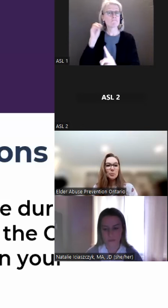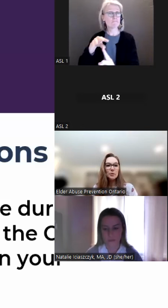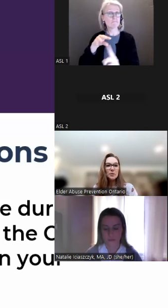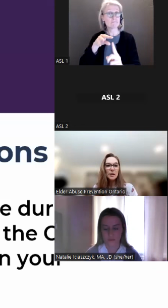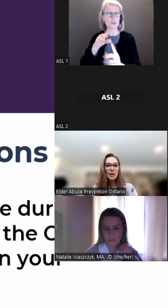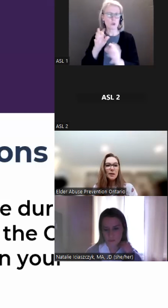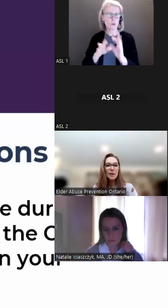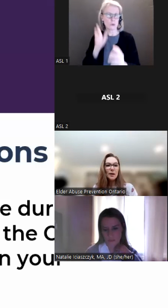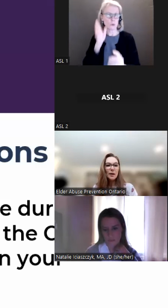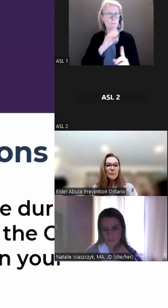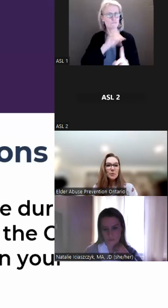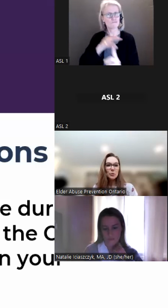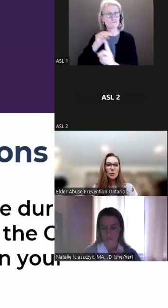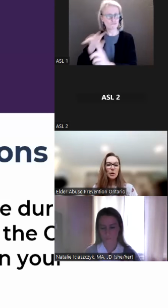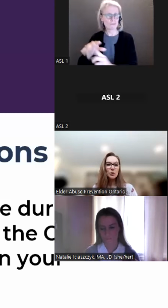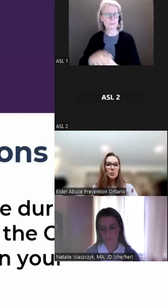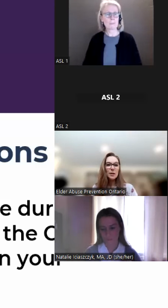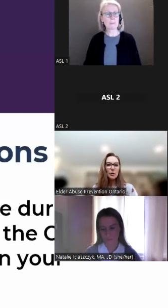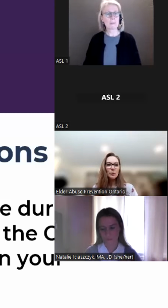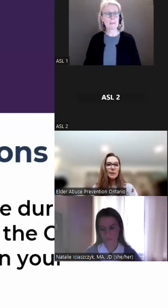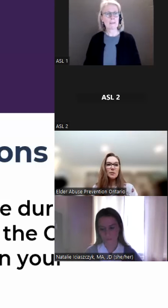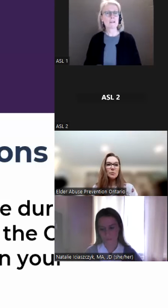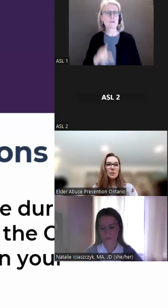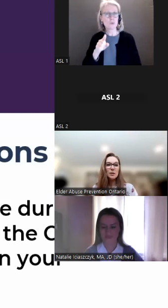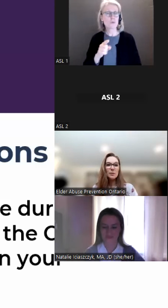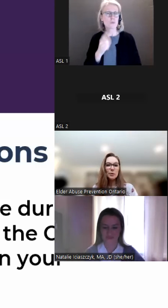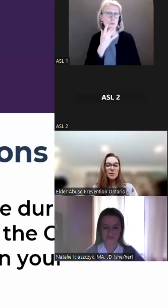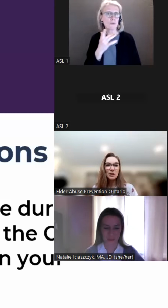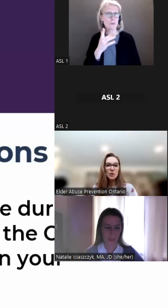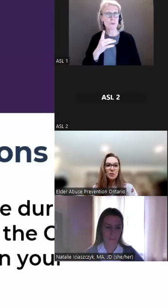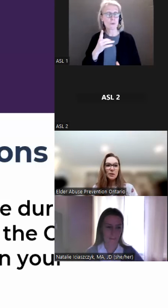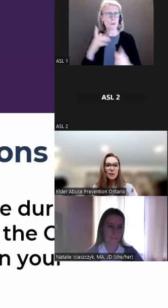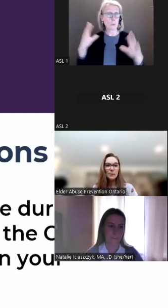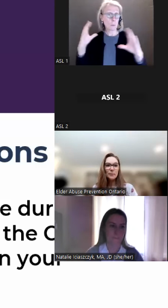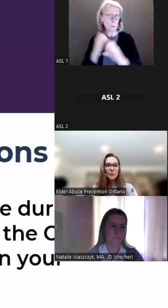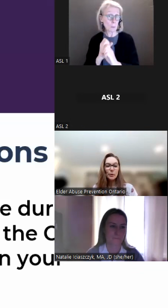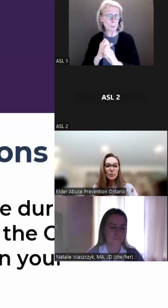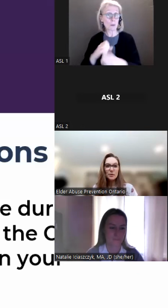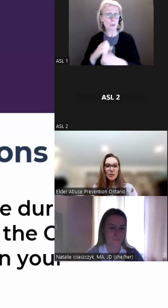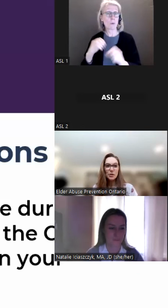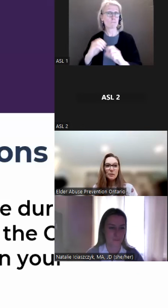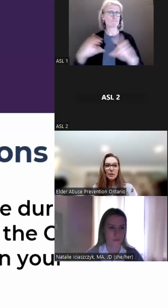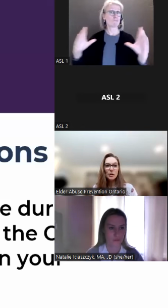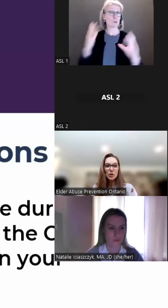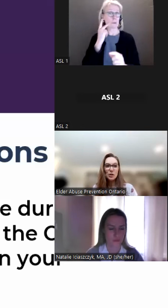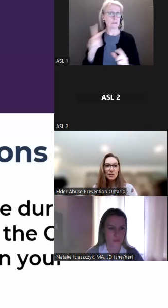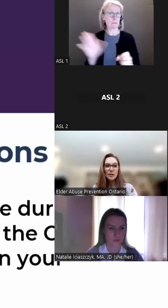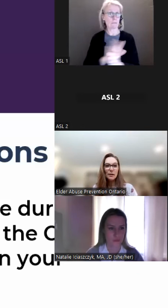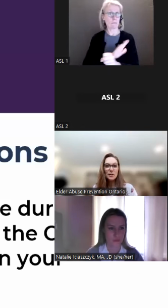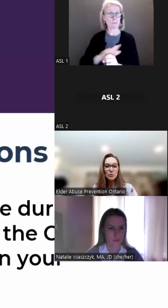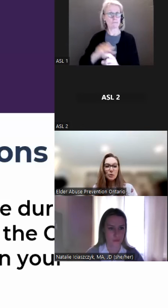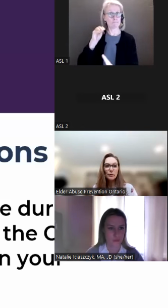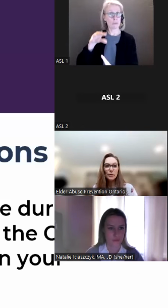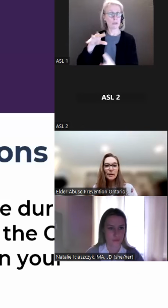ASL interpreters today, so you can choose how you'd like to see the presentation throughout the session, and you can change